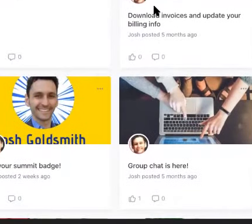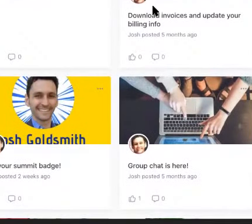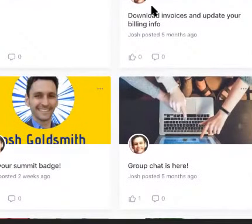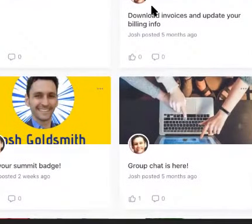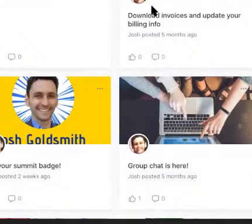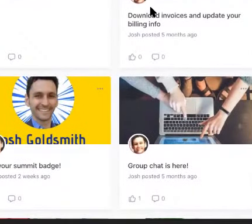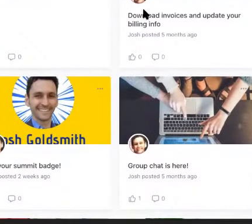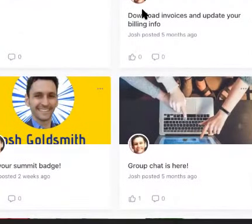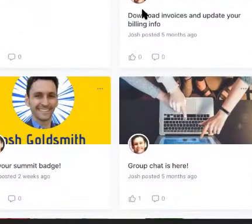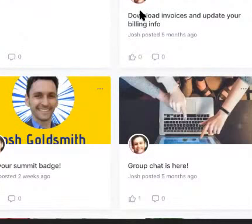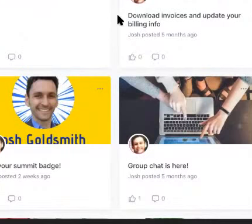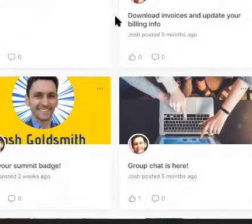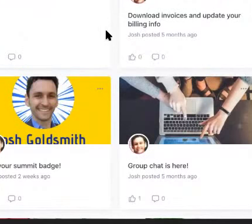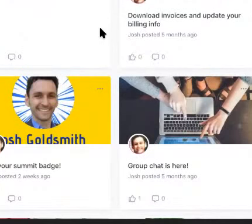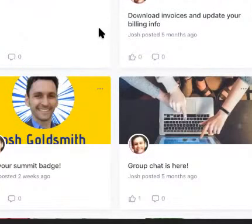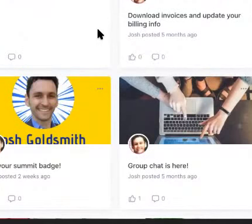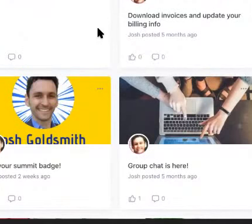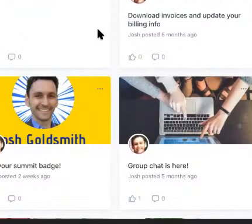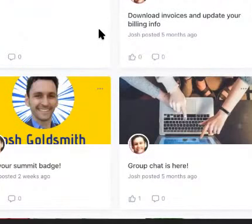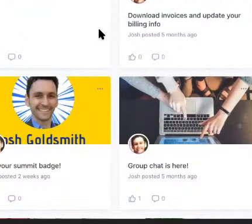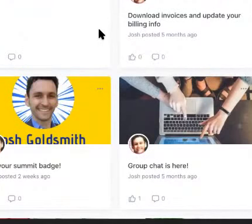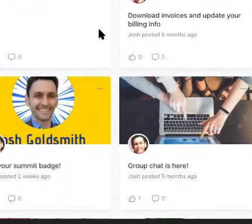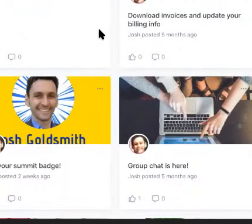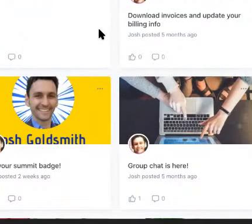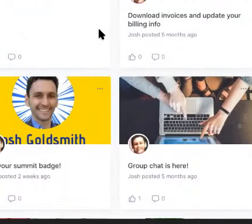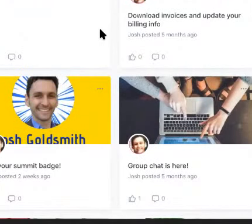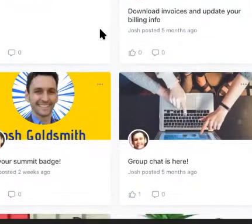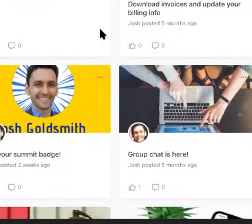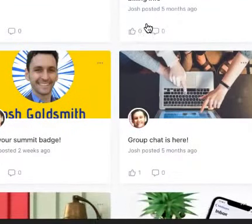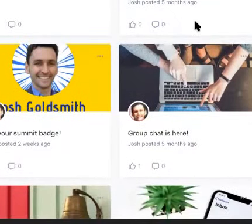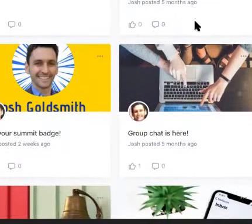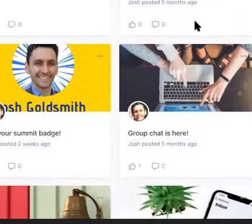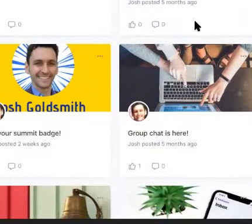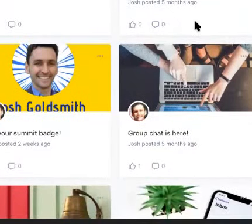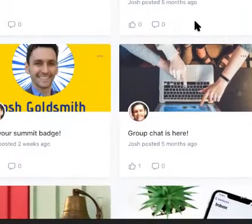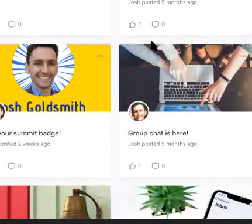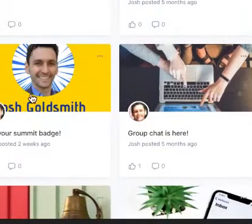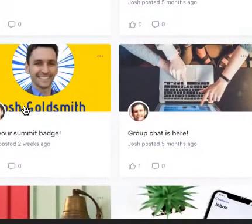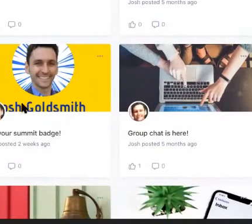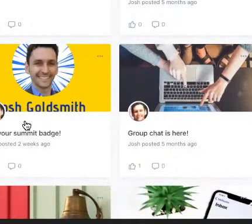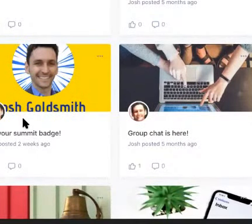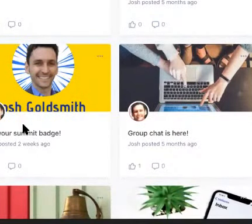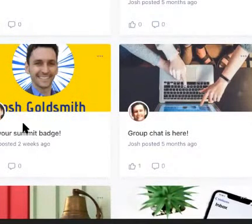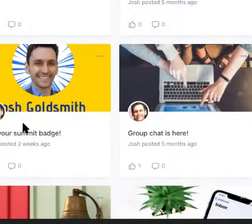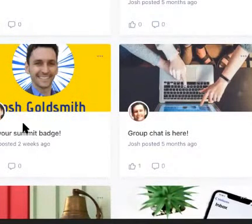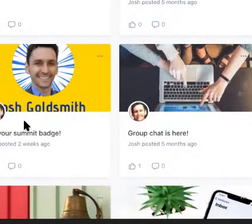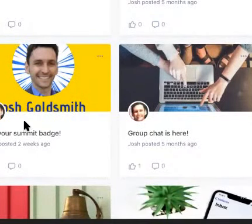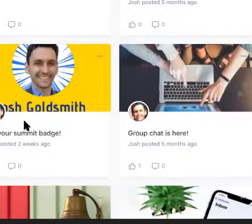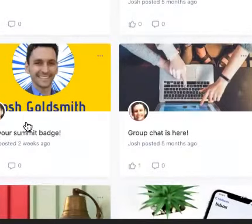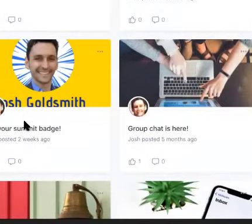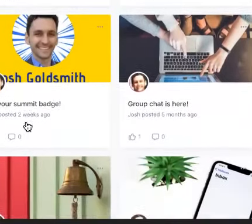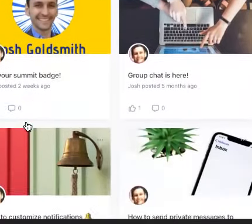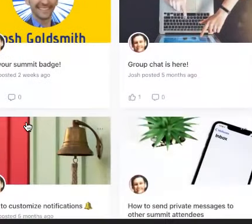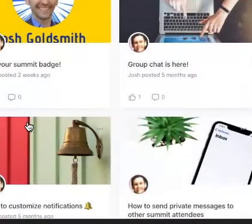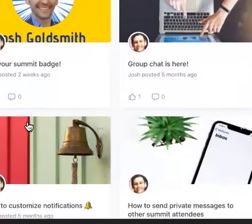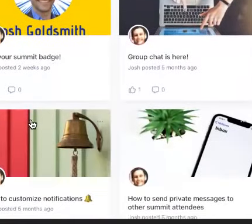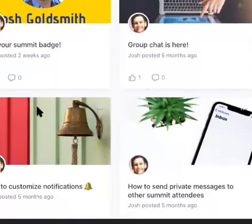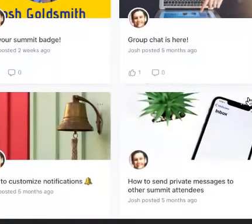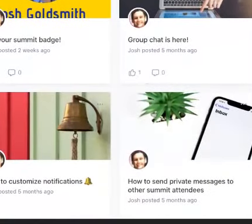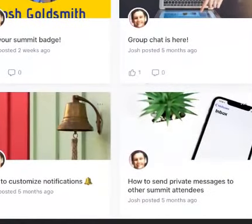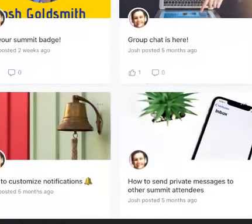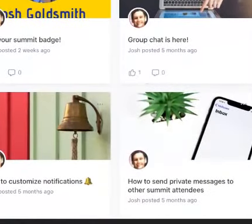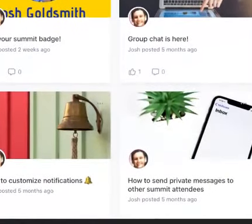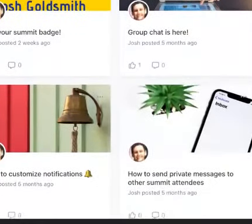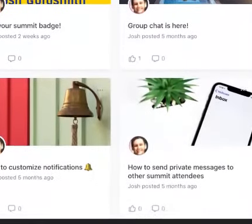some of your most frequently asked questions. So we have our information about our Summit